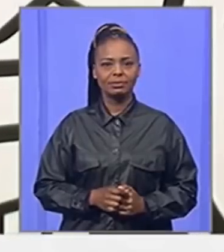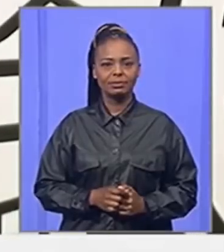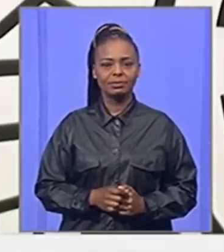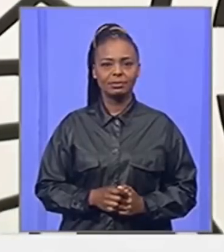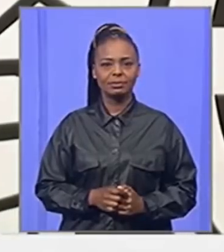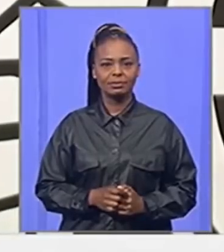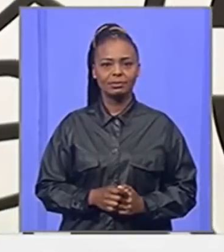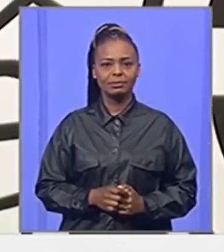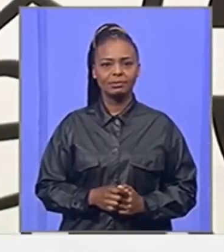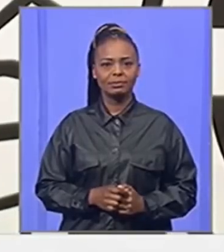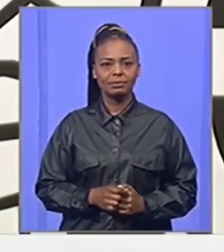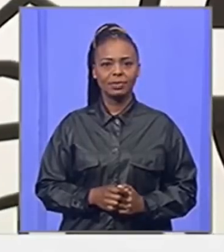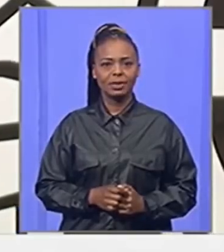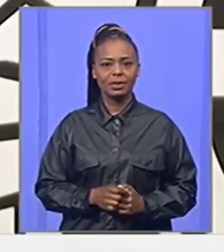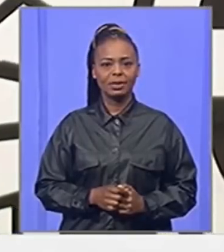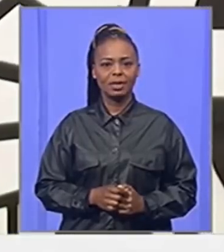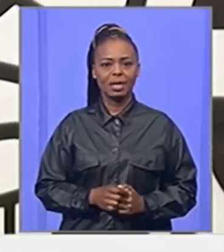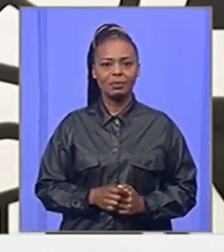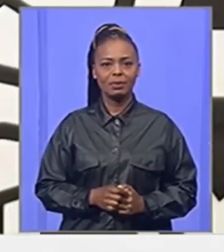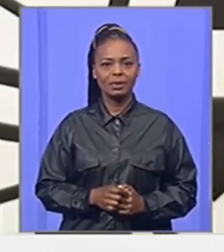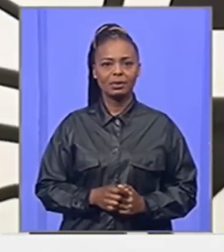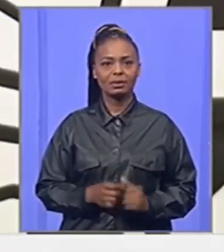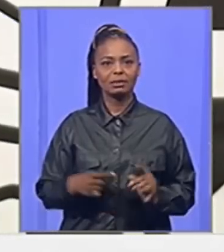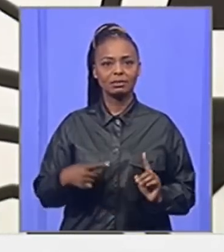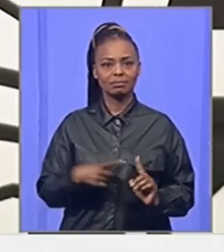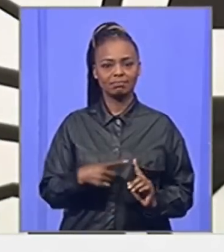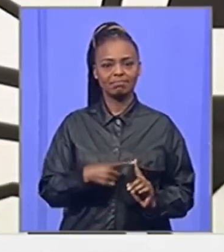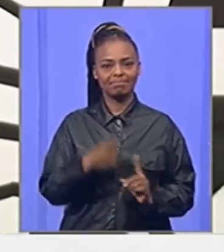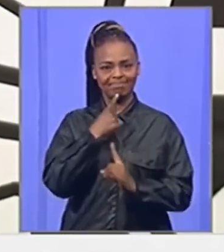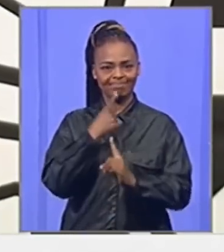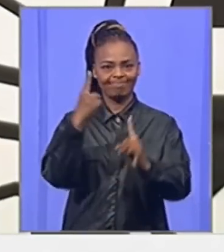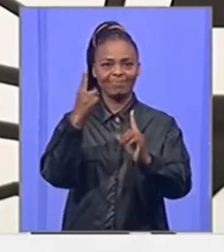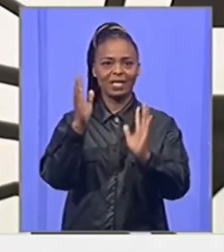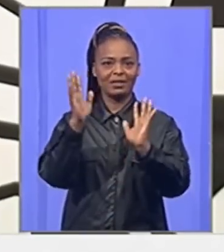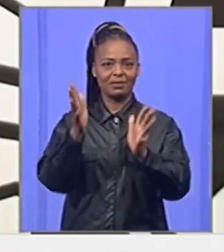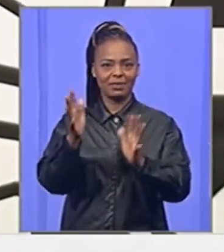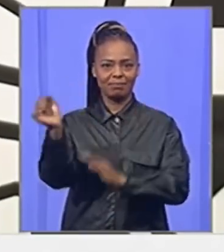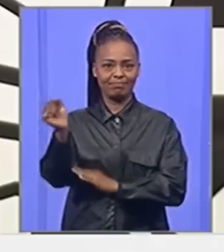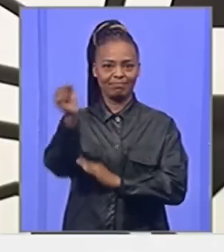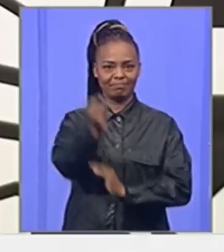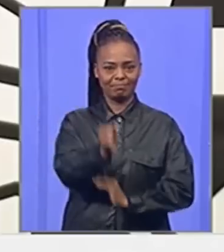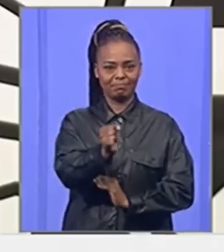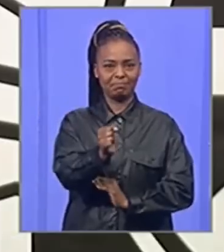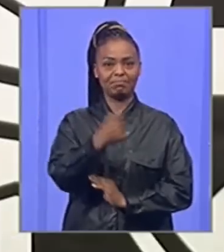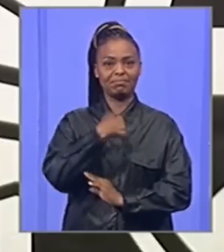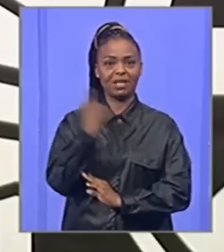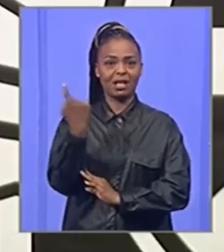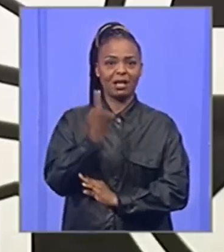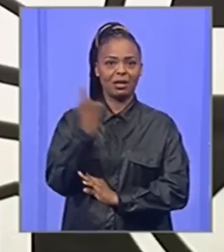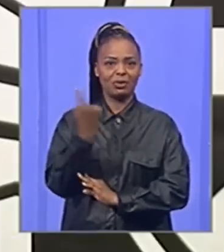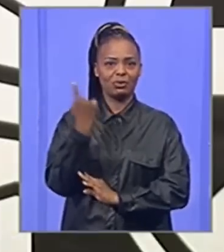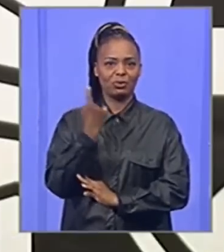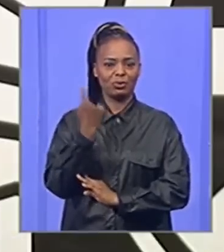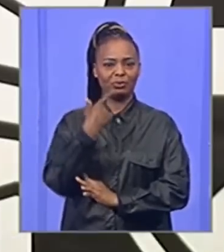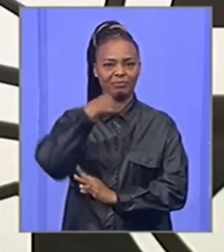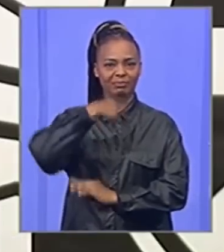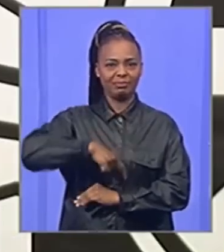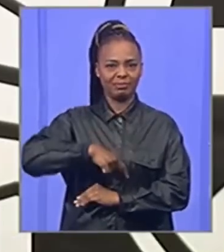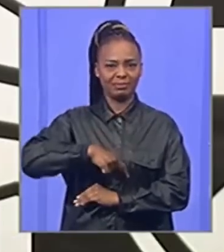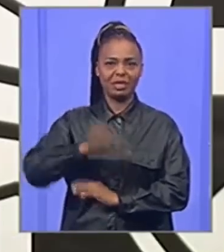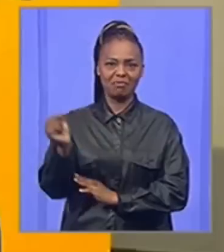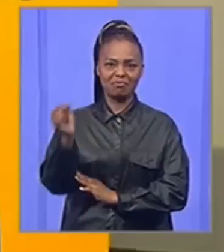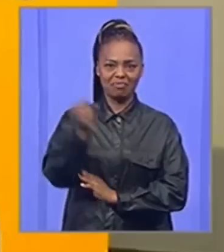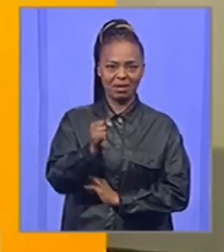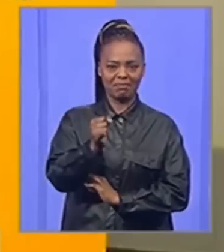And I immediately said to him, I appointed you and I'm the only person who can de-appoint